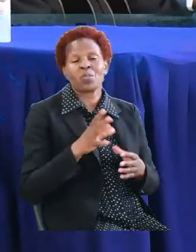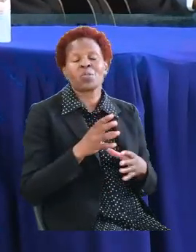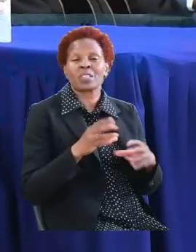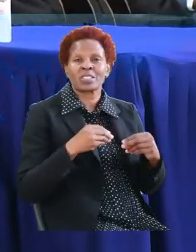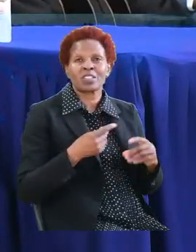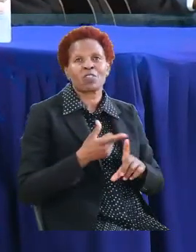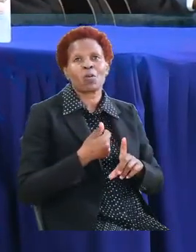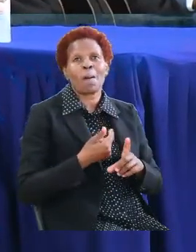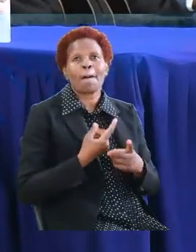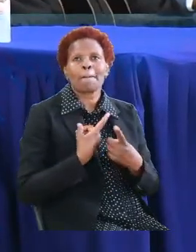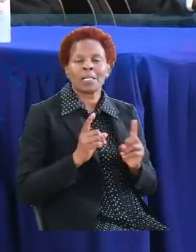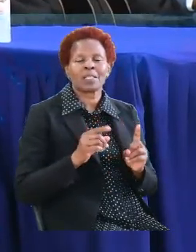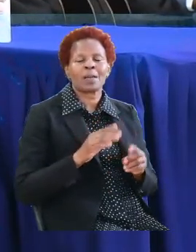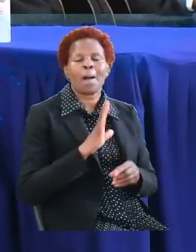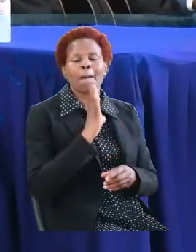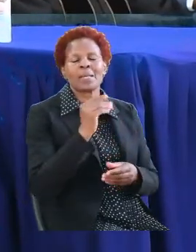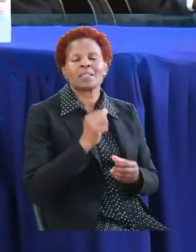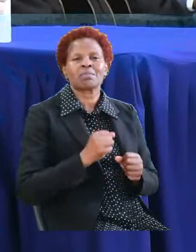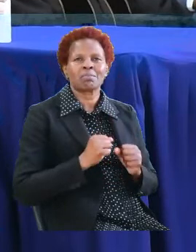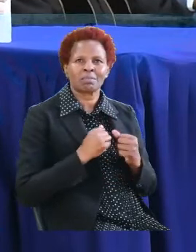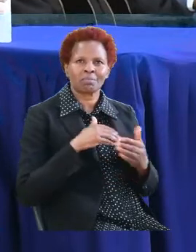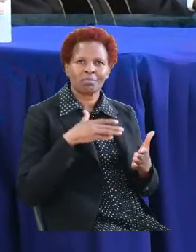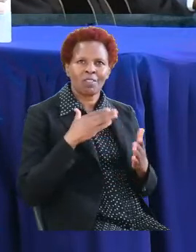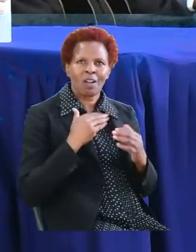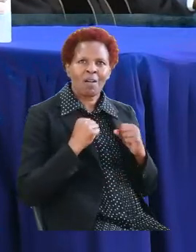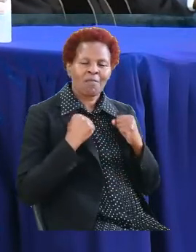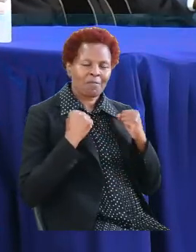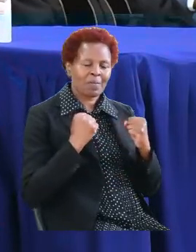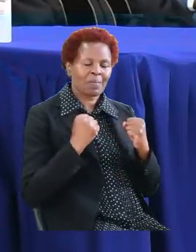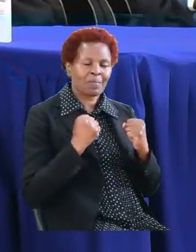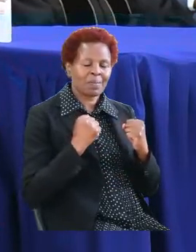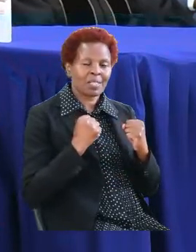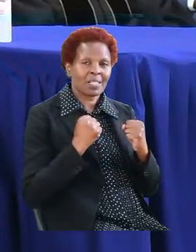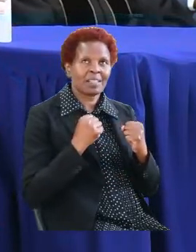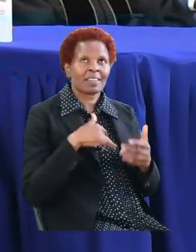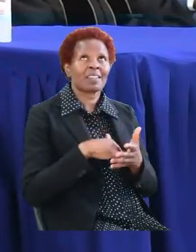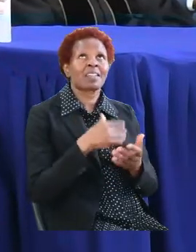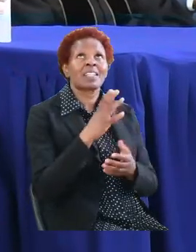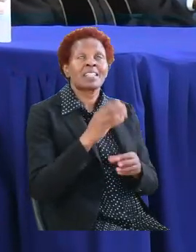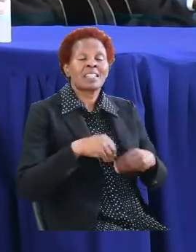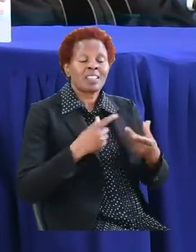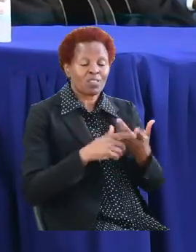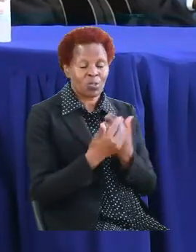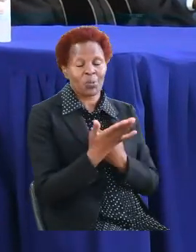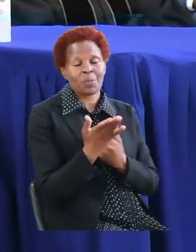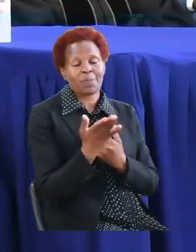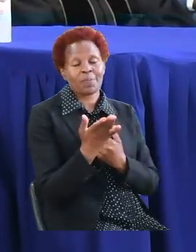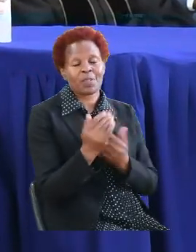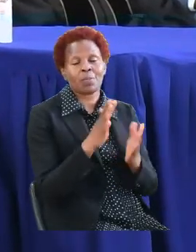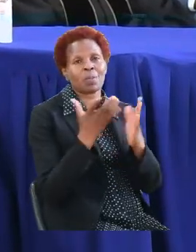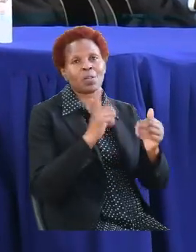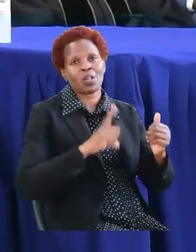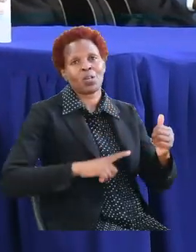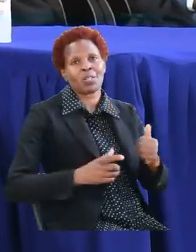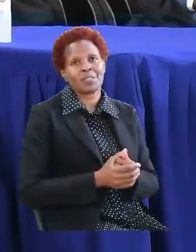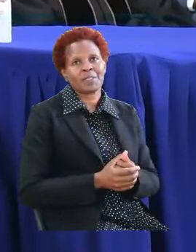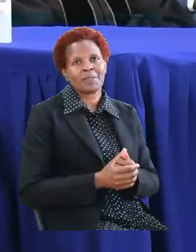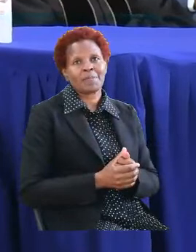just need to stand still and believe in me. And I shall give it unto you. Praise the name of the